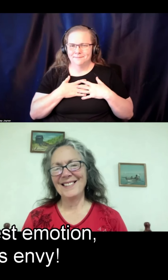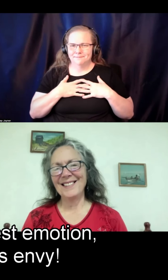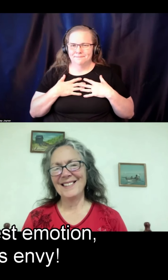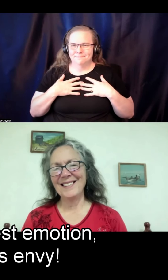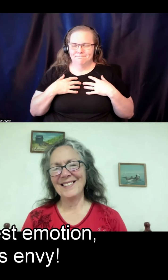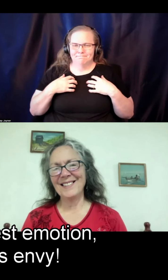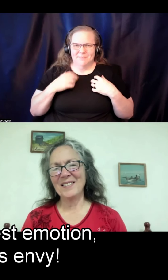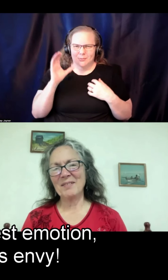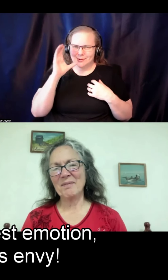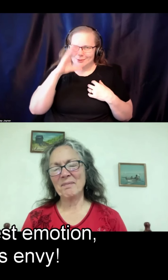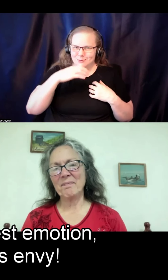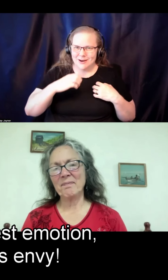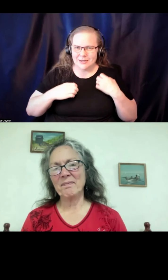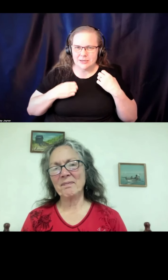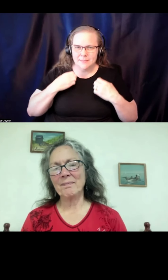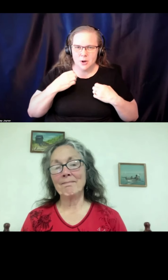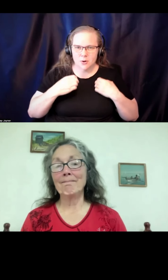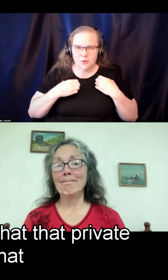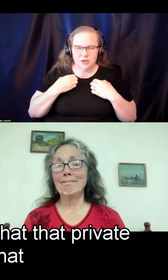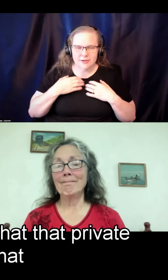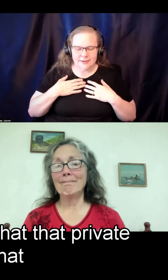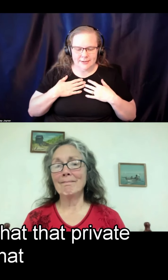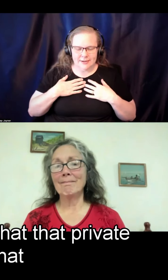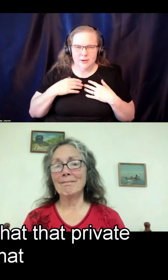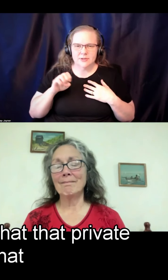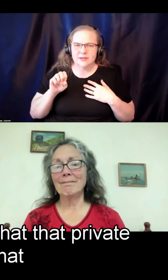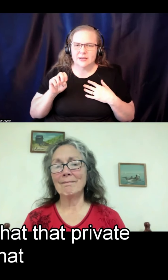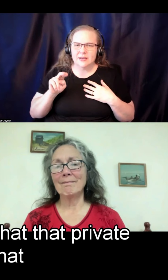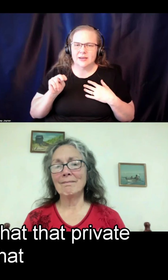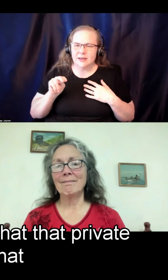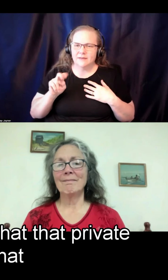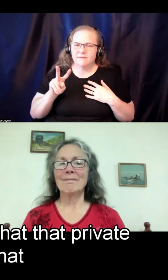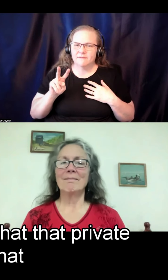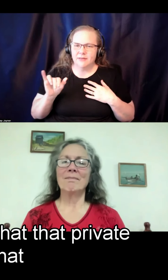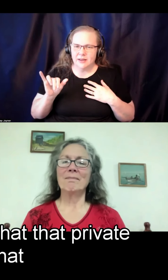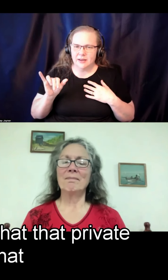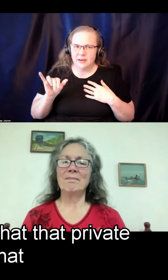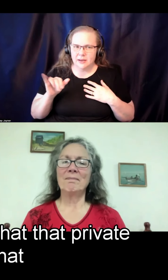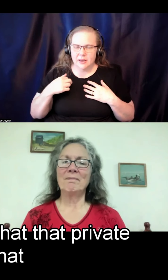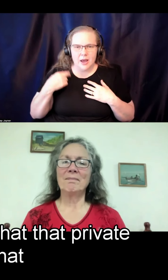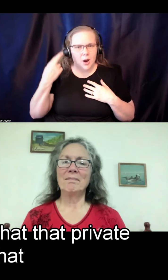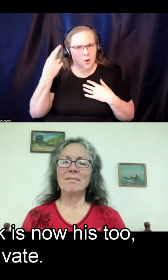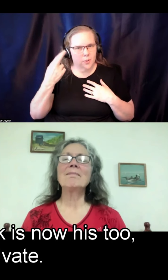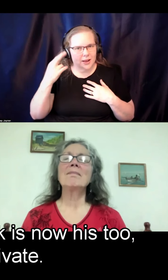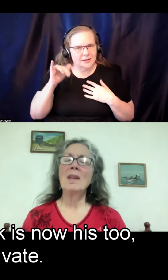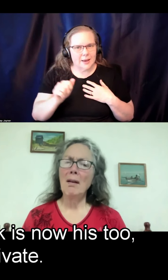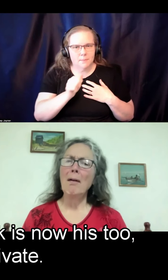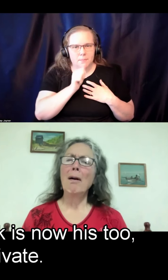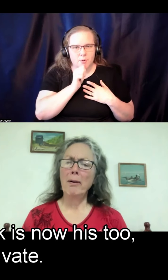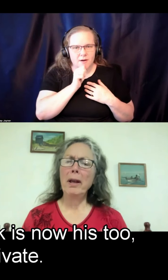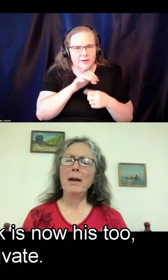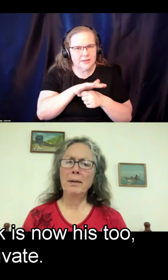emotion, and that was envy. Because I realized that private space that you have